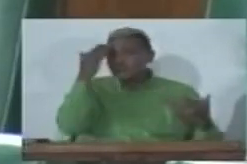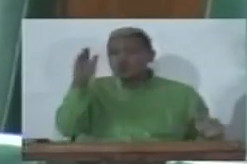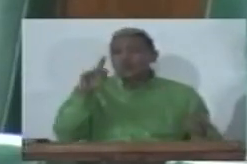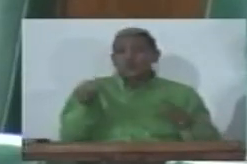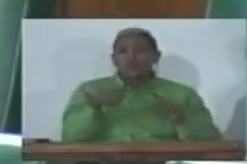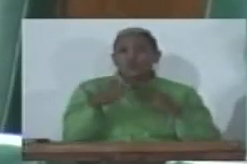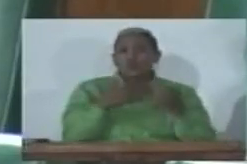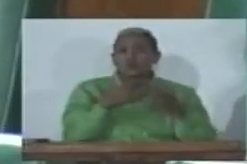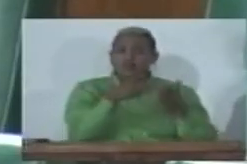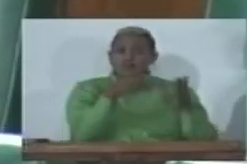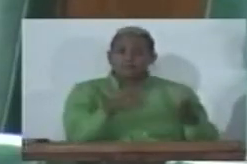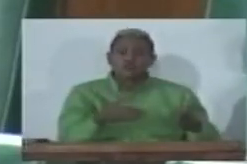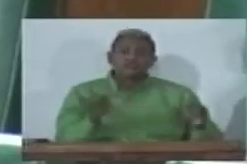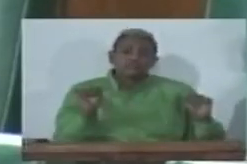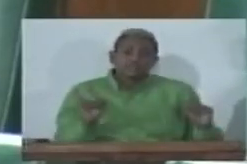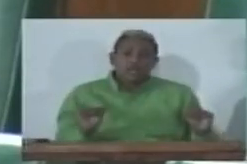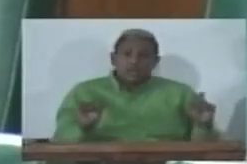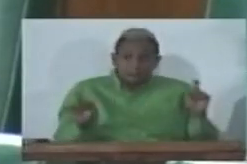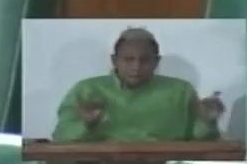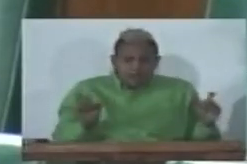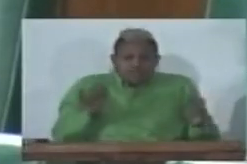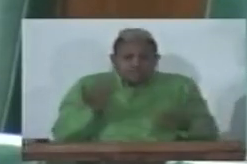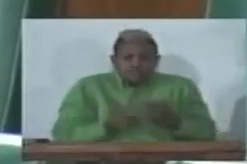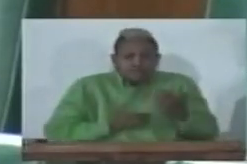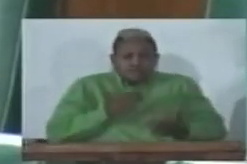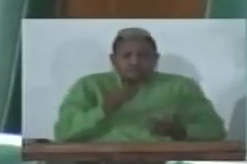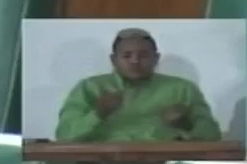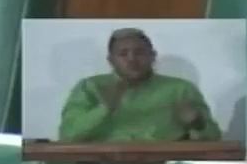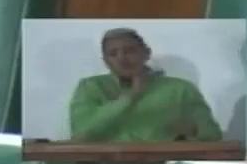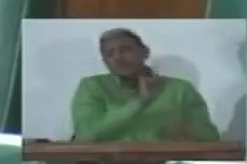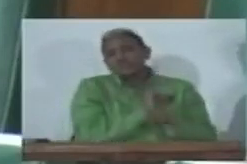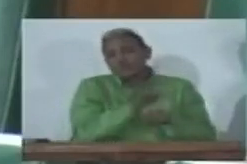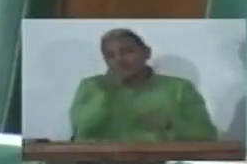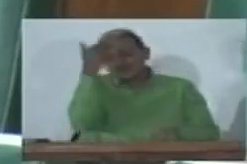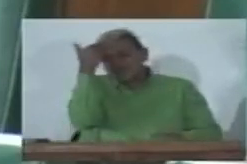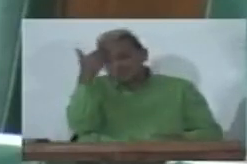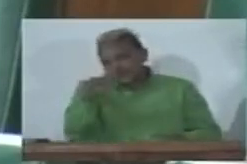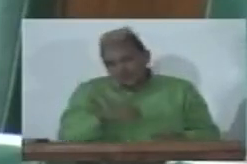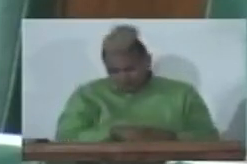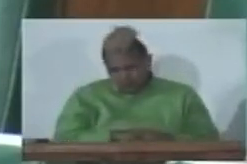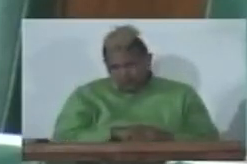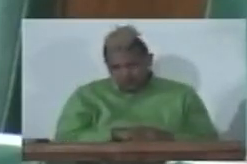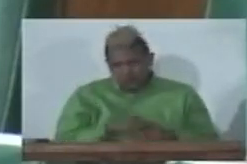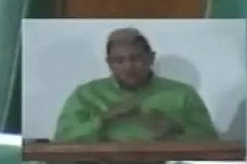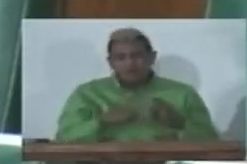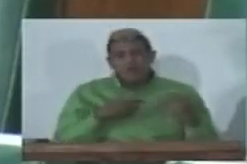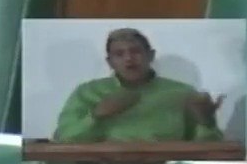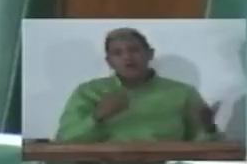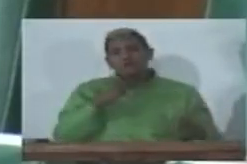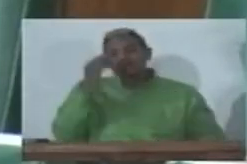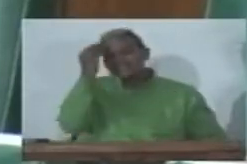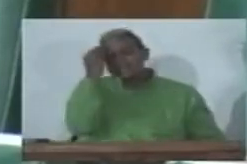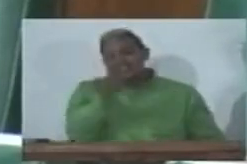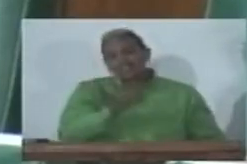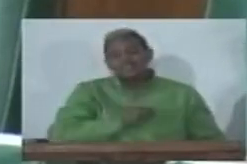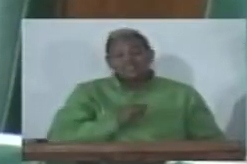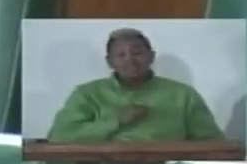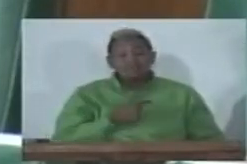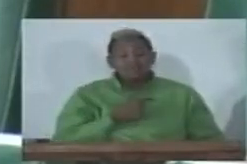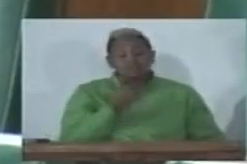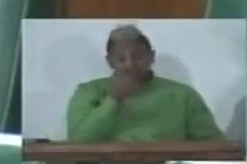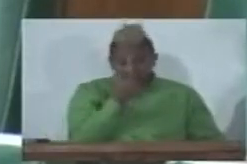the ability and the capability to carry out the functions. But I want to tell you, I have